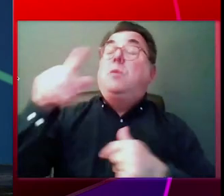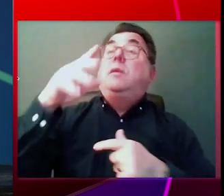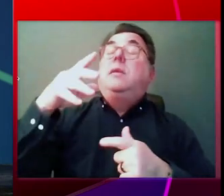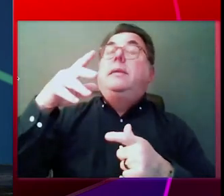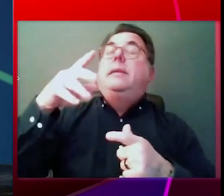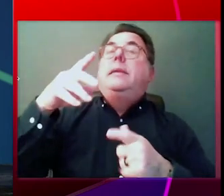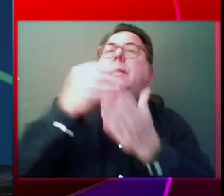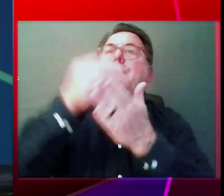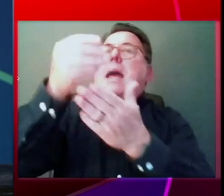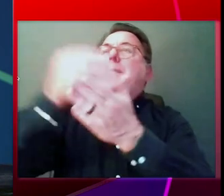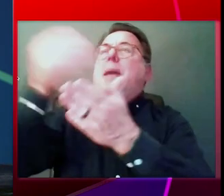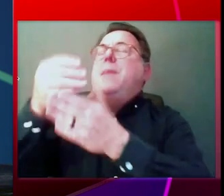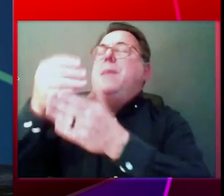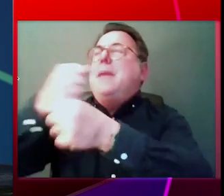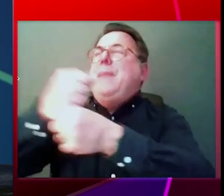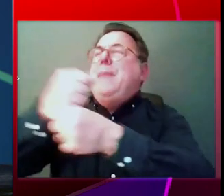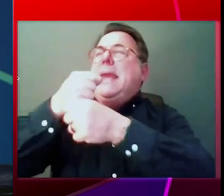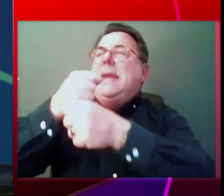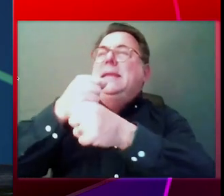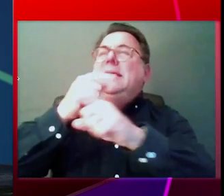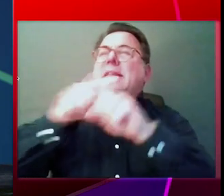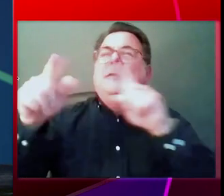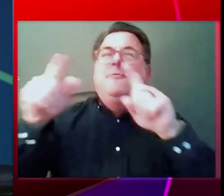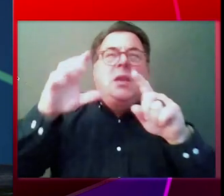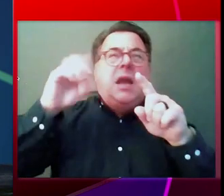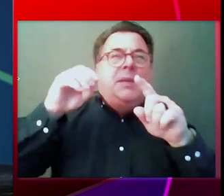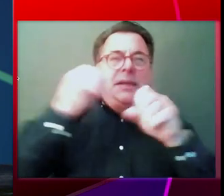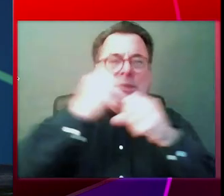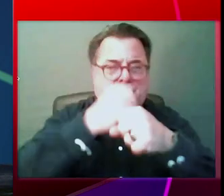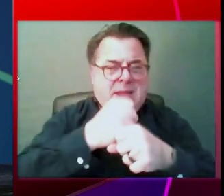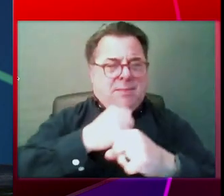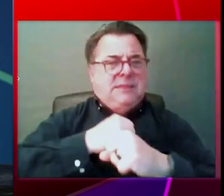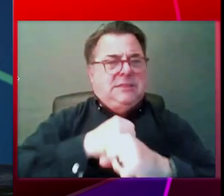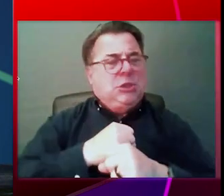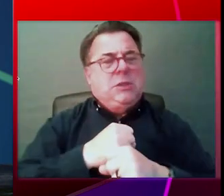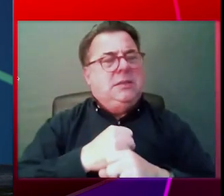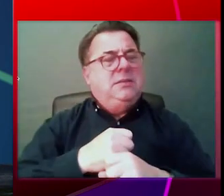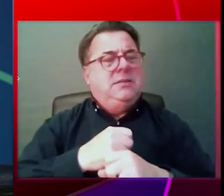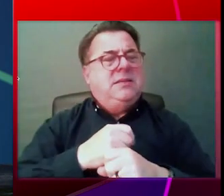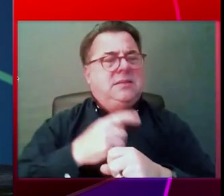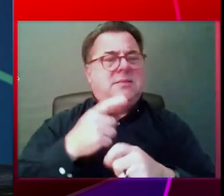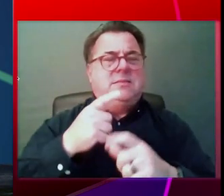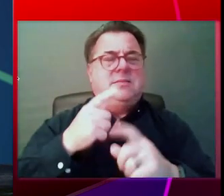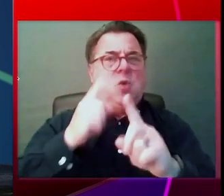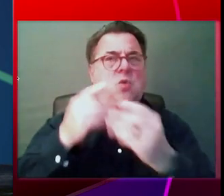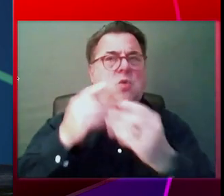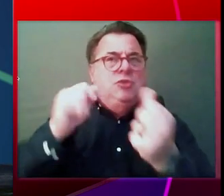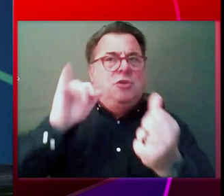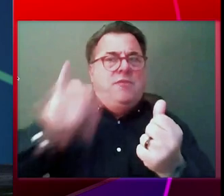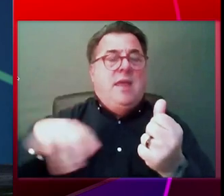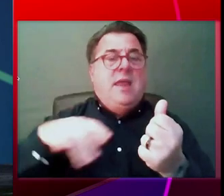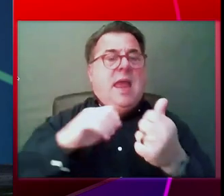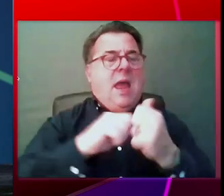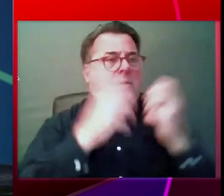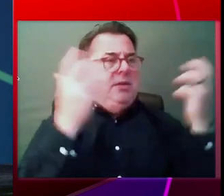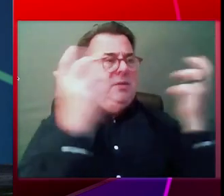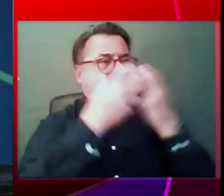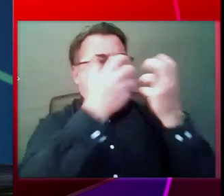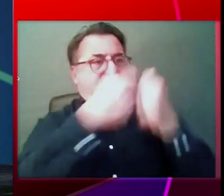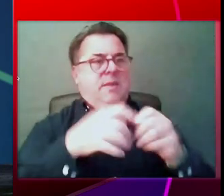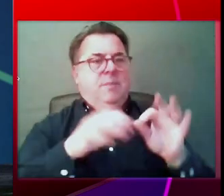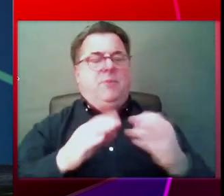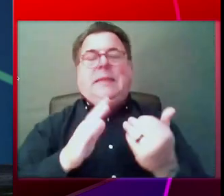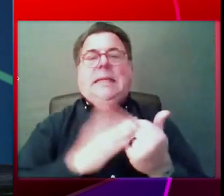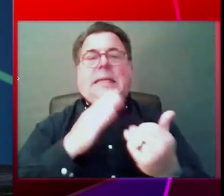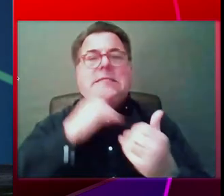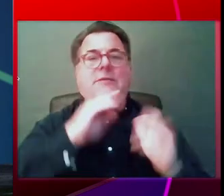solution from a number of different disparate vendors. Yeah. That's really what we're aimed at solving, is how do we bring that together, make it really, really easy for